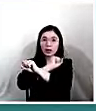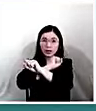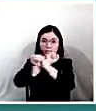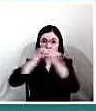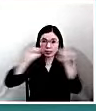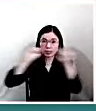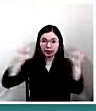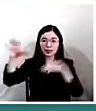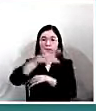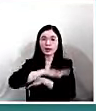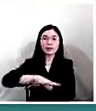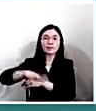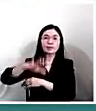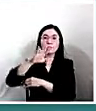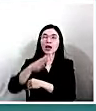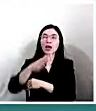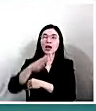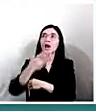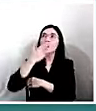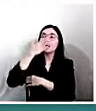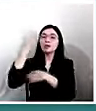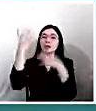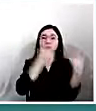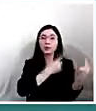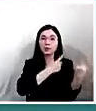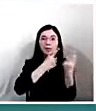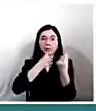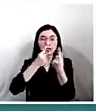done great deeds in